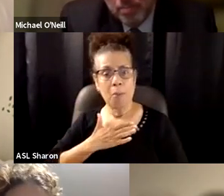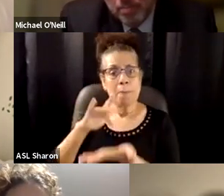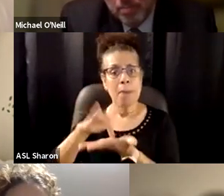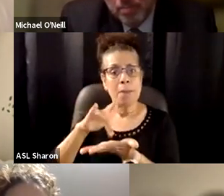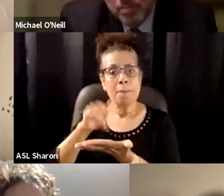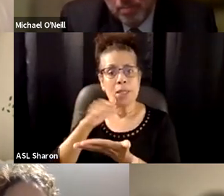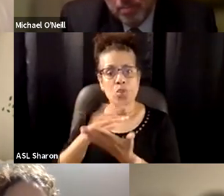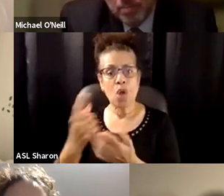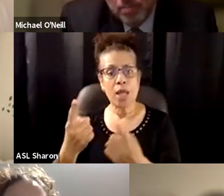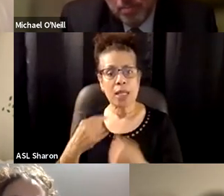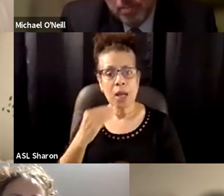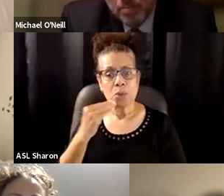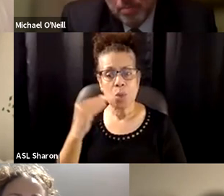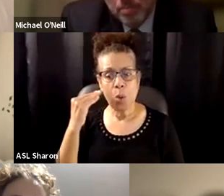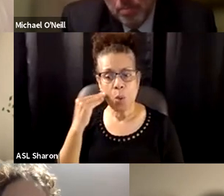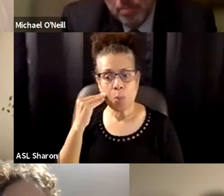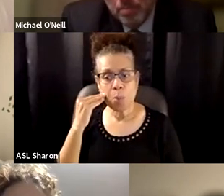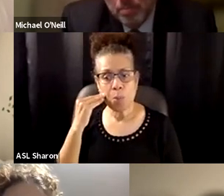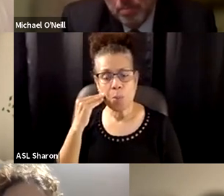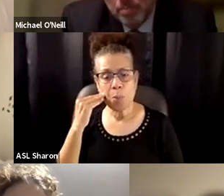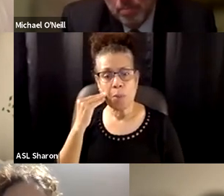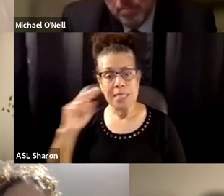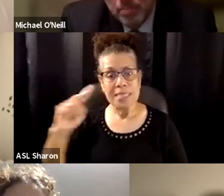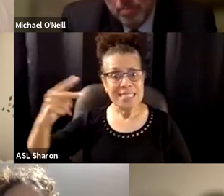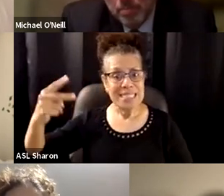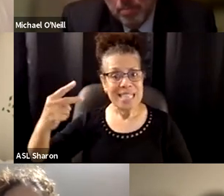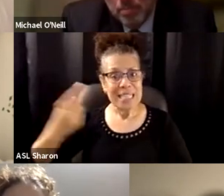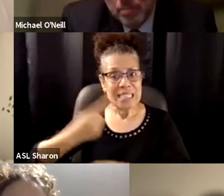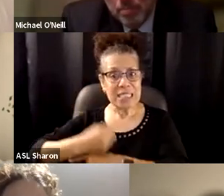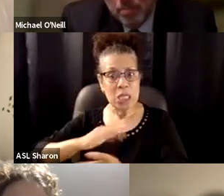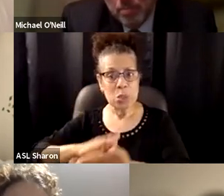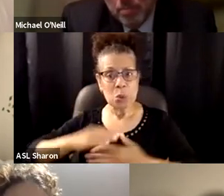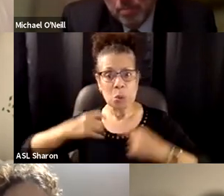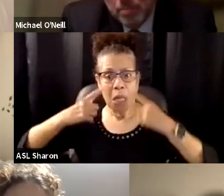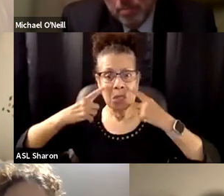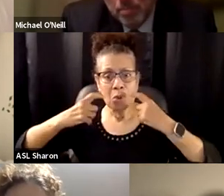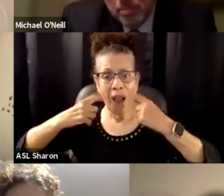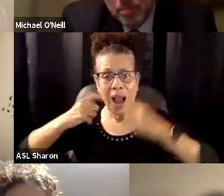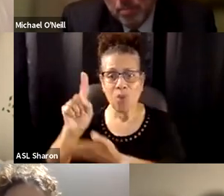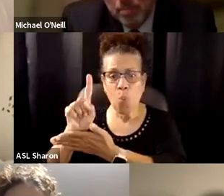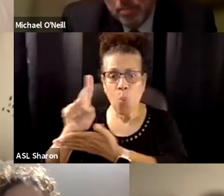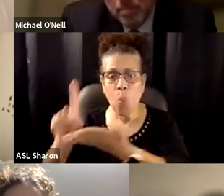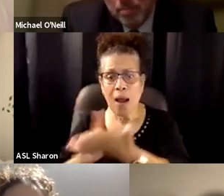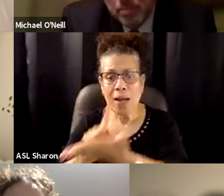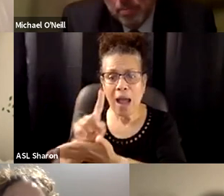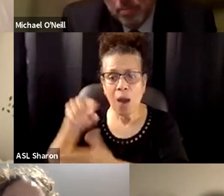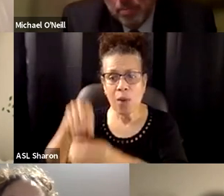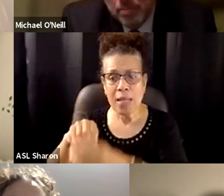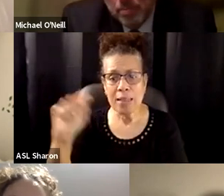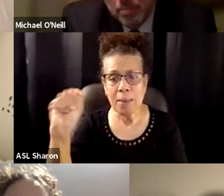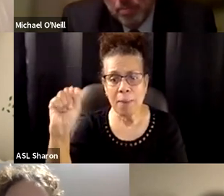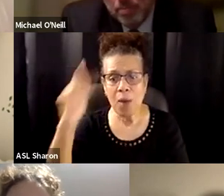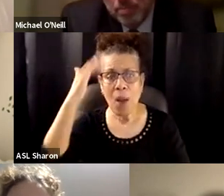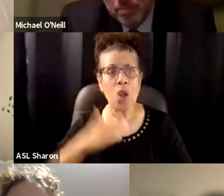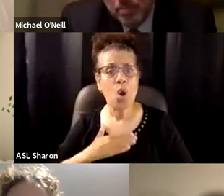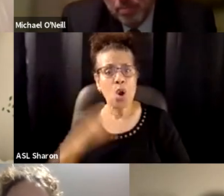comes home on second day of school and cries for an hour in the bathroom because her